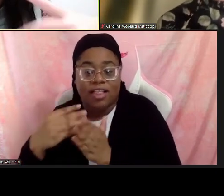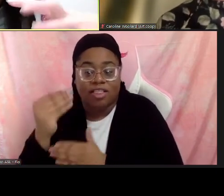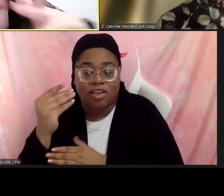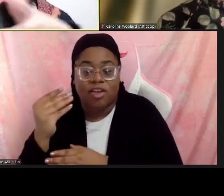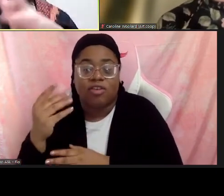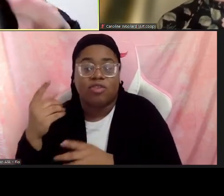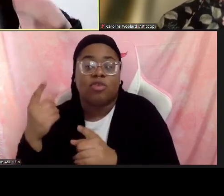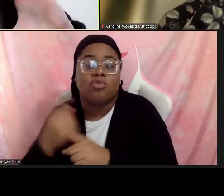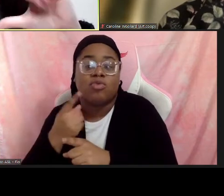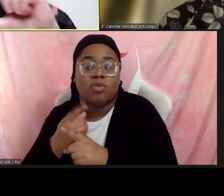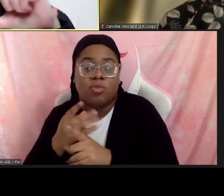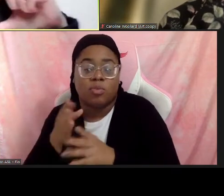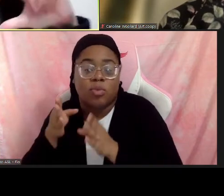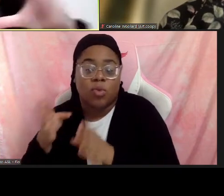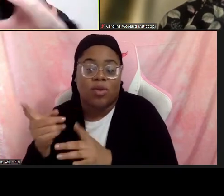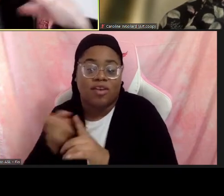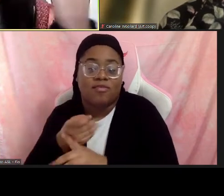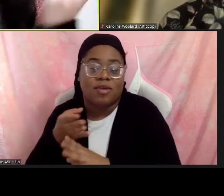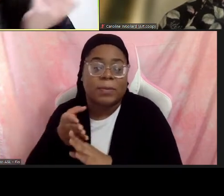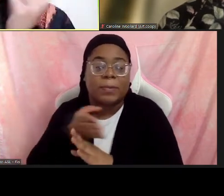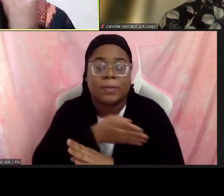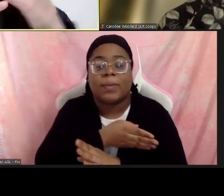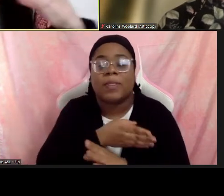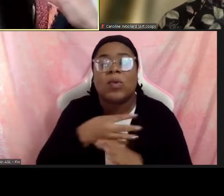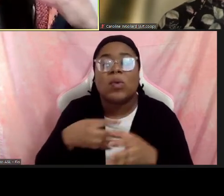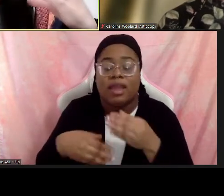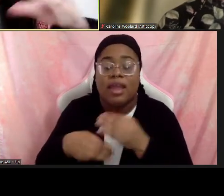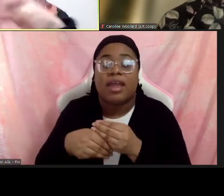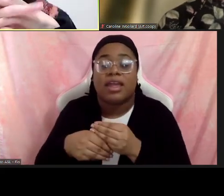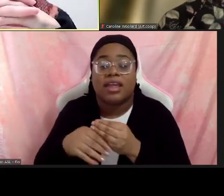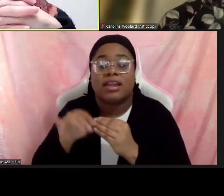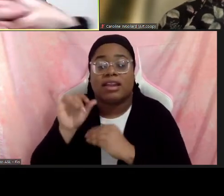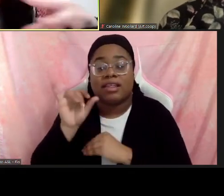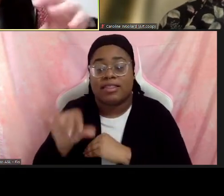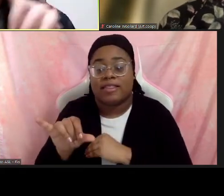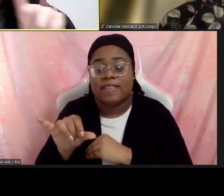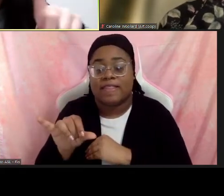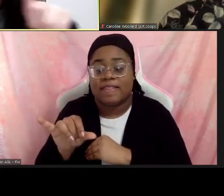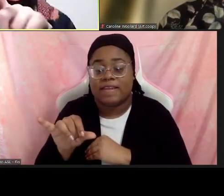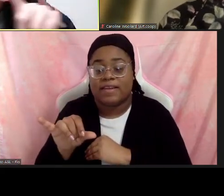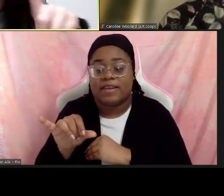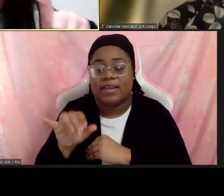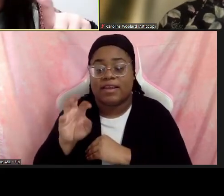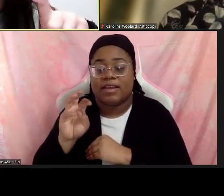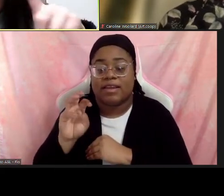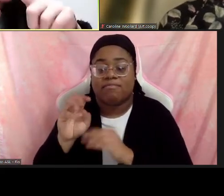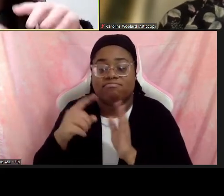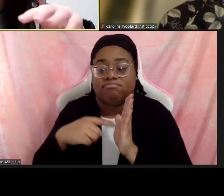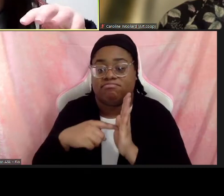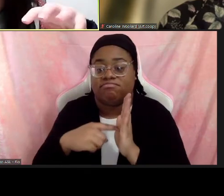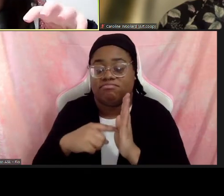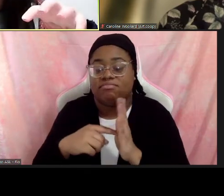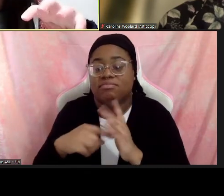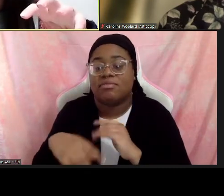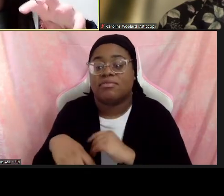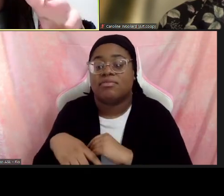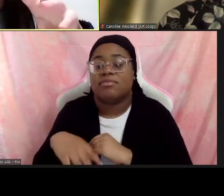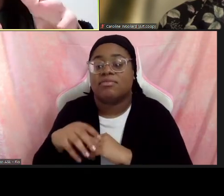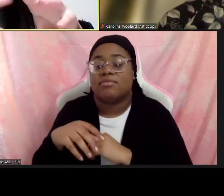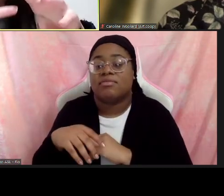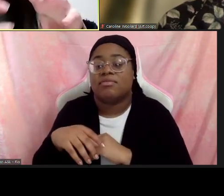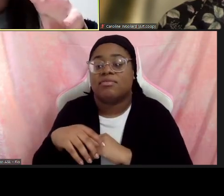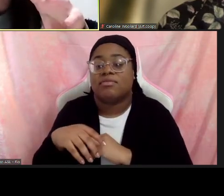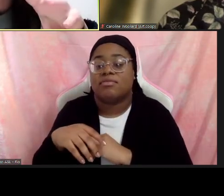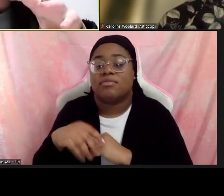way. So we added we took that methodology, educational methodology, and we saw